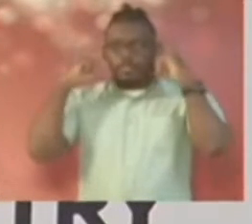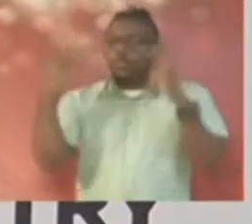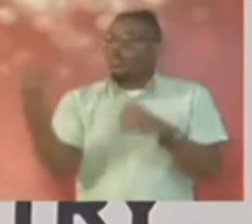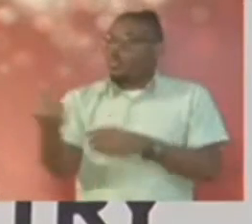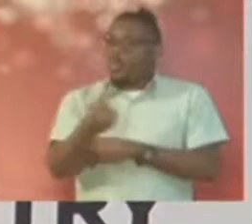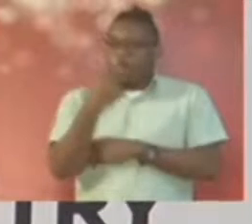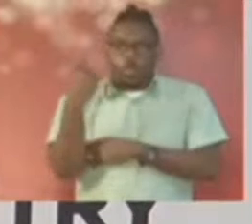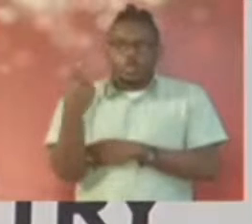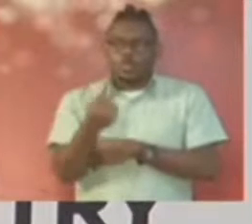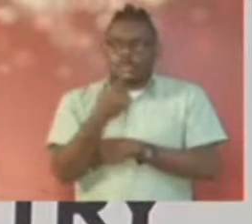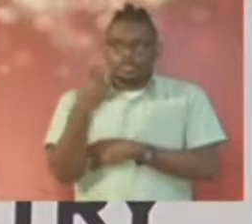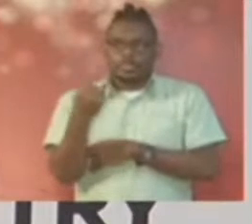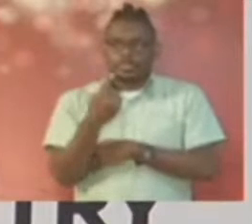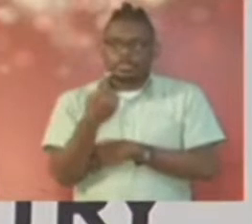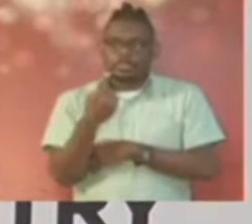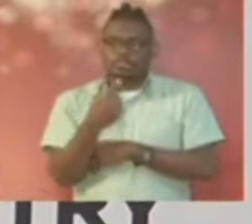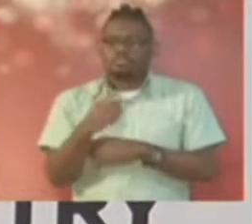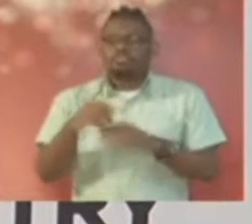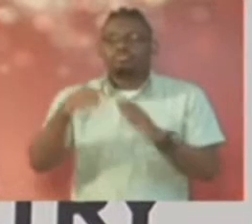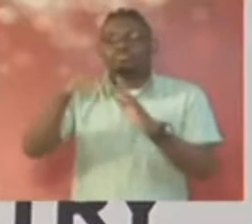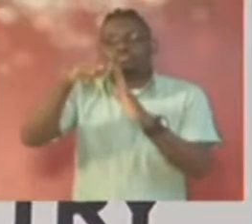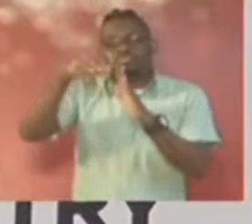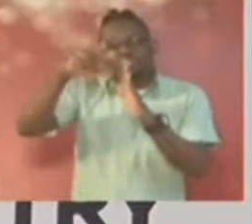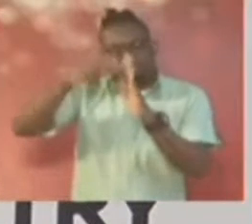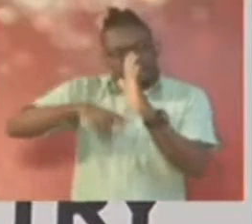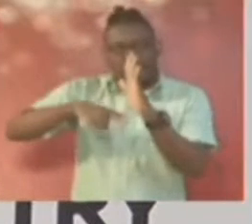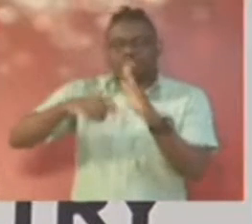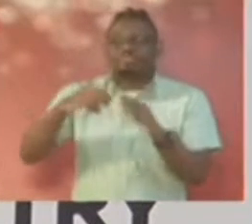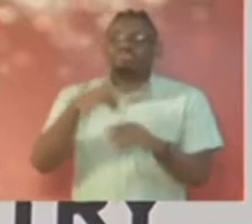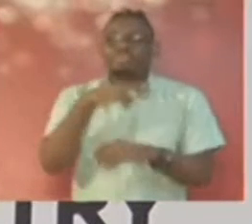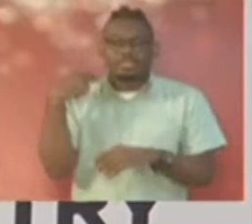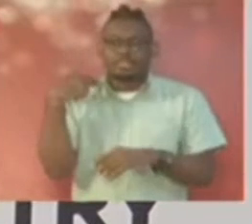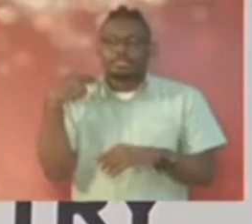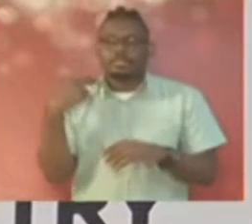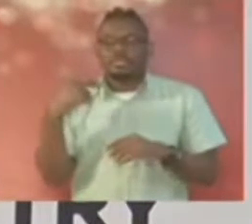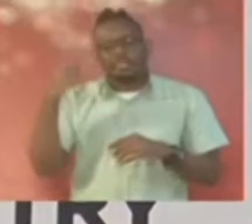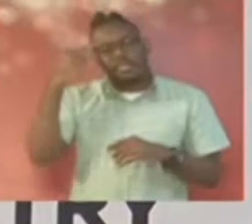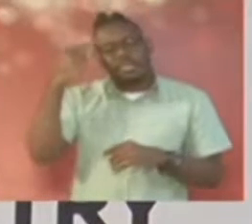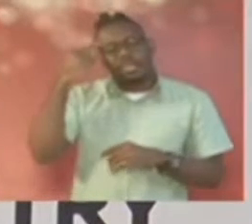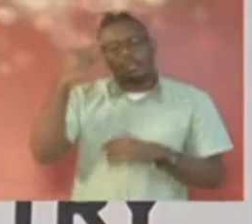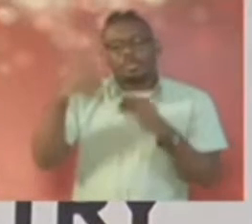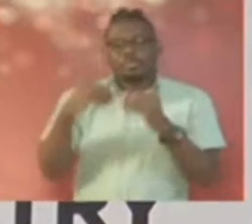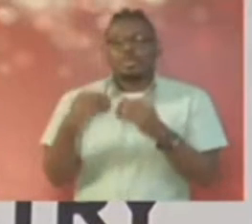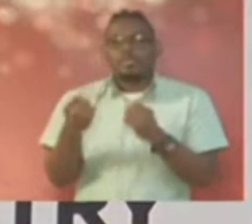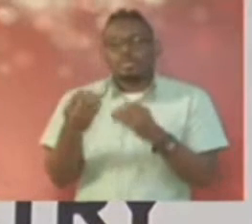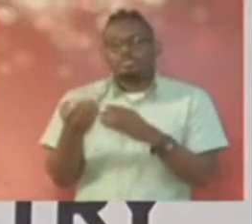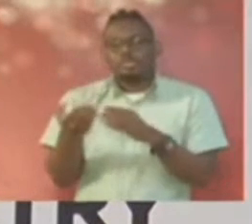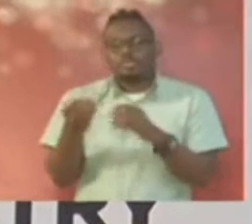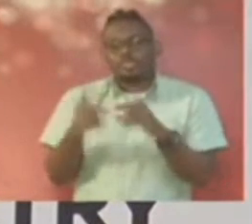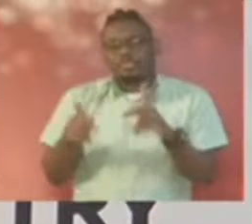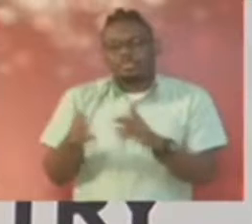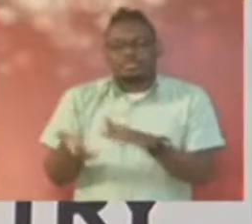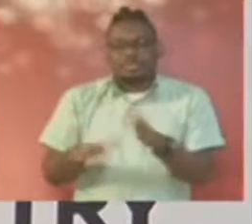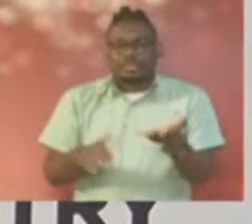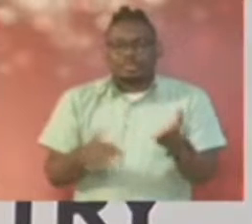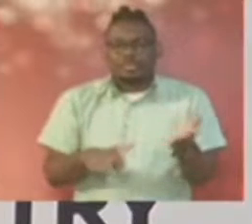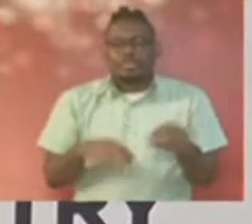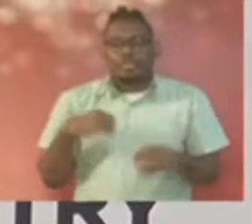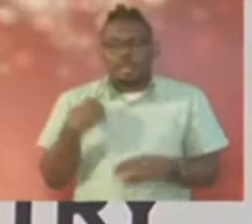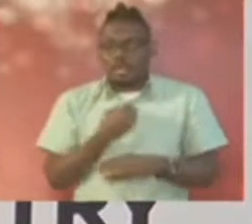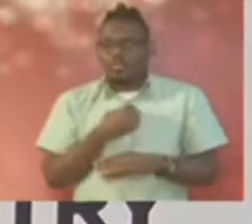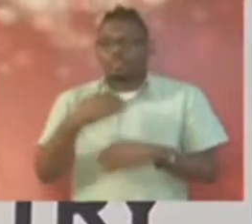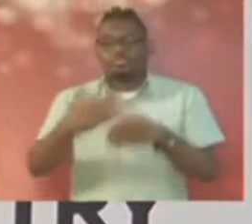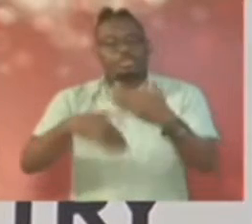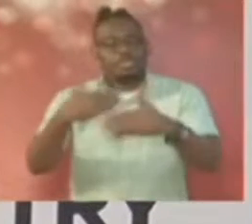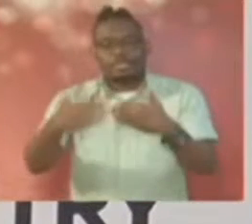risk of transmission. When you look at the number of deaths, you asked about our procedures. Our procedures have always been the same